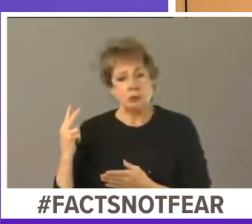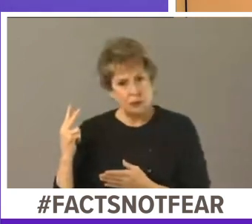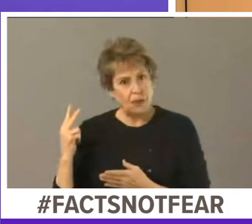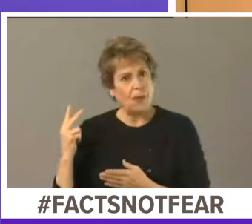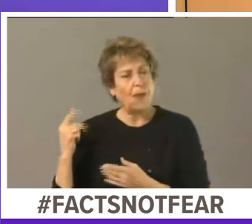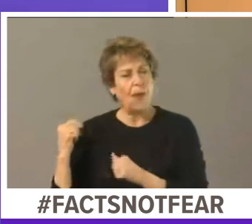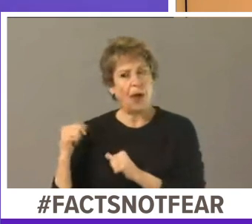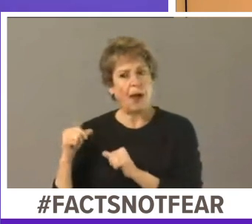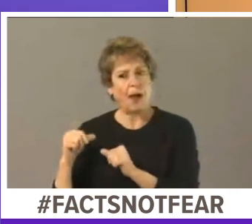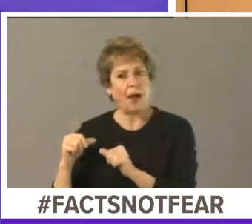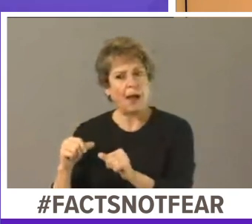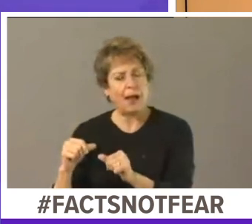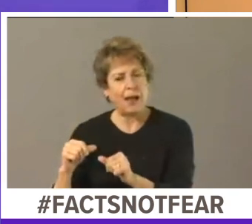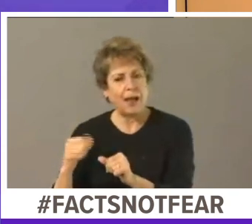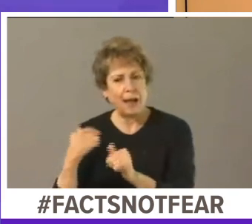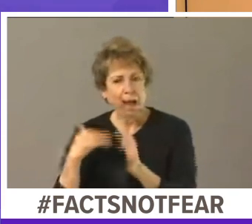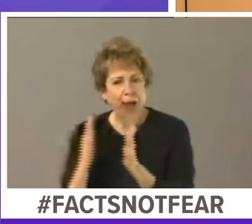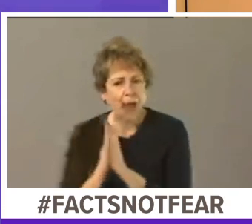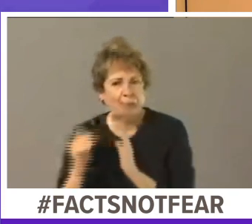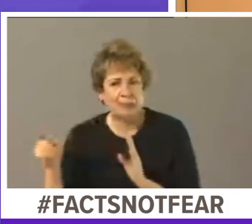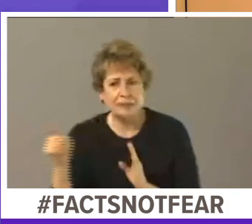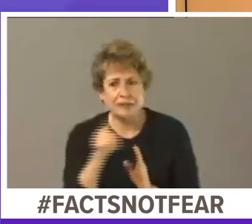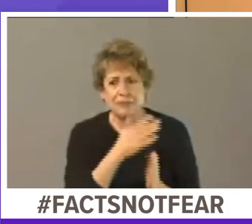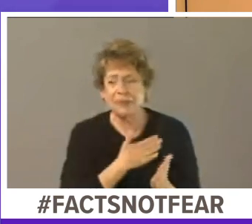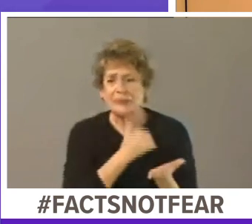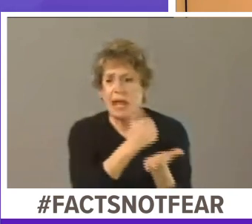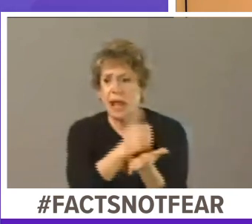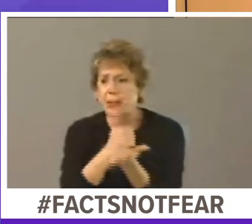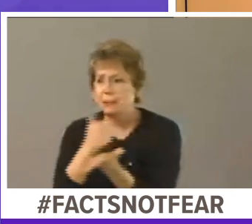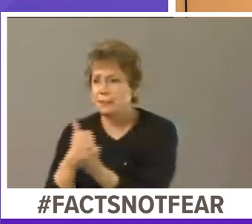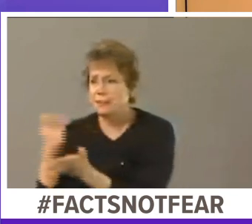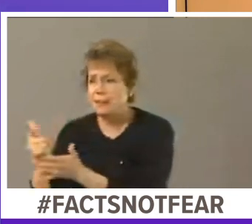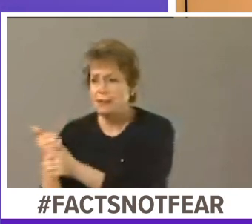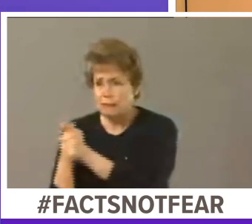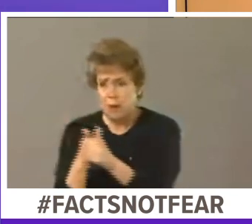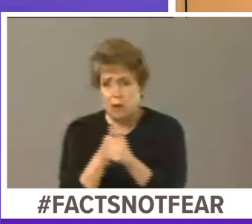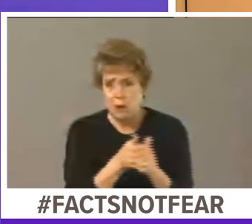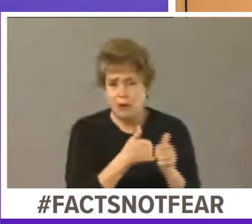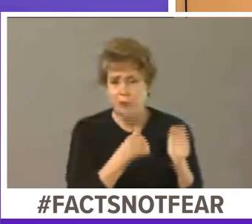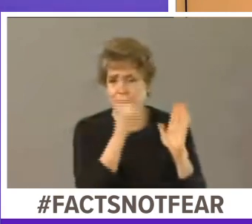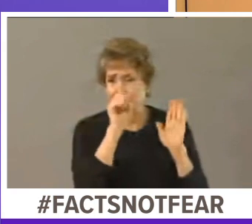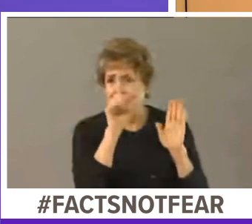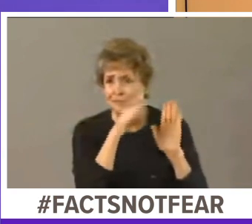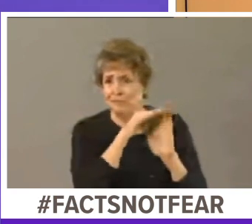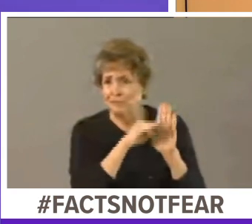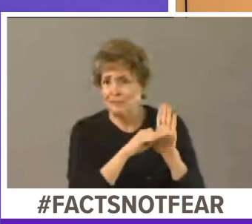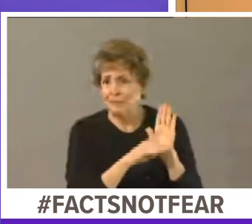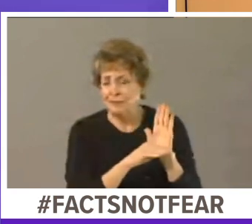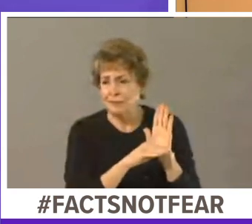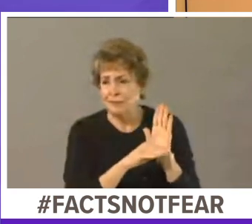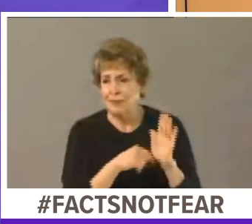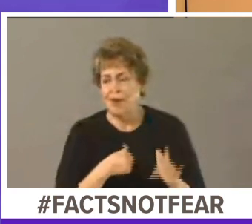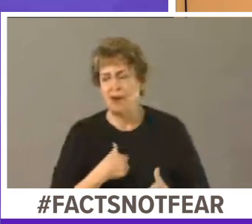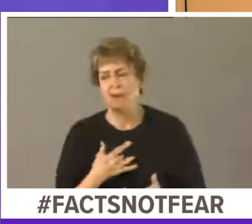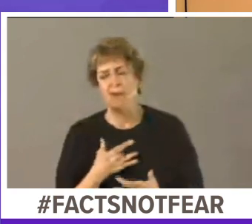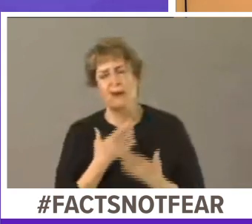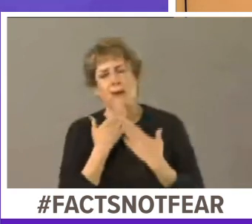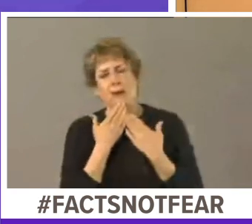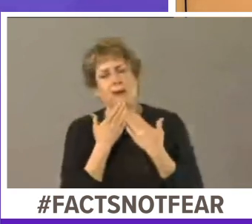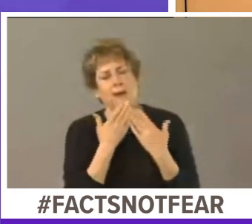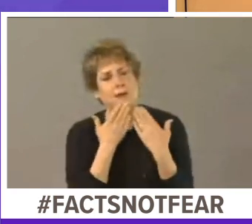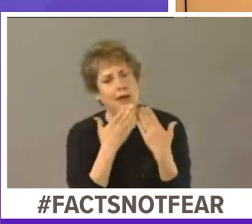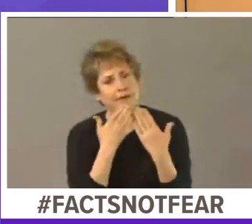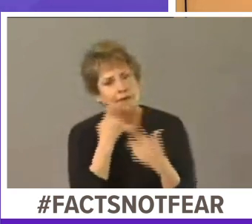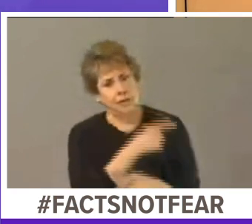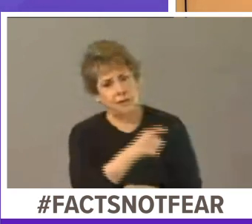help. People have responded. I'm grateful. What you're doing is saving lives, protecting